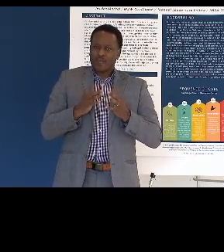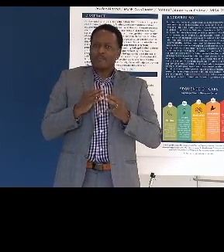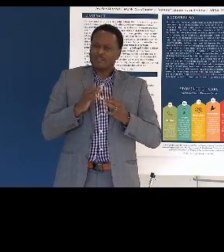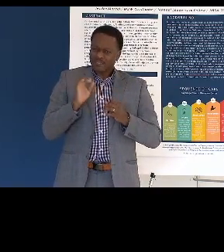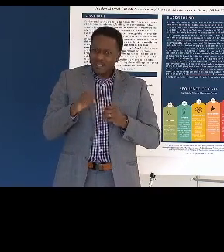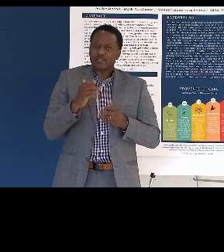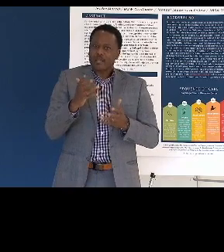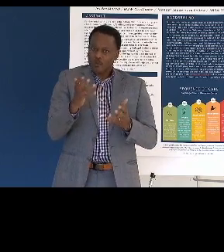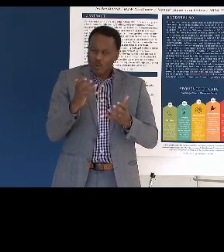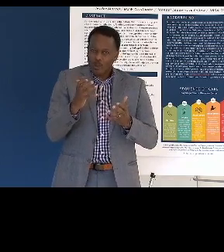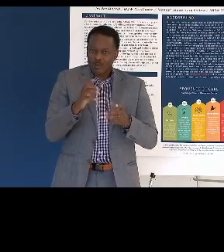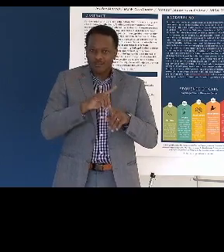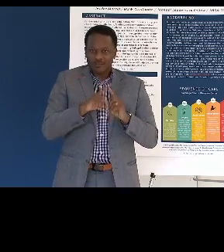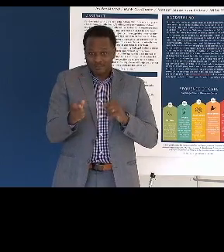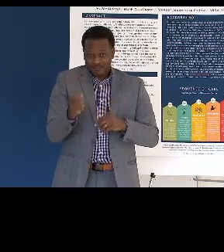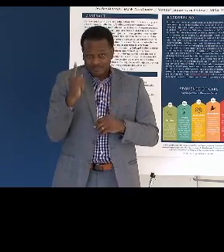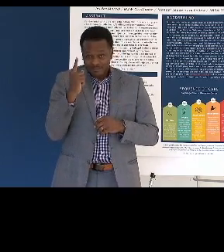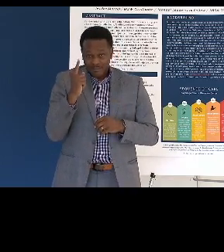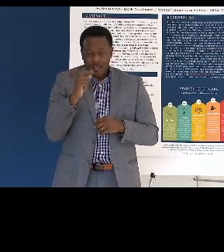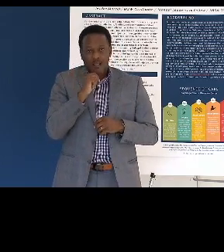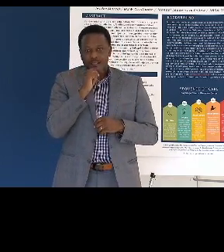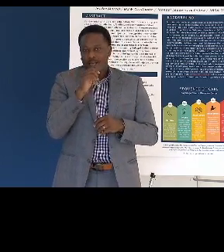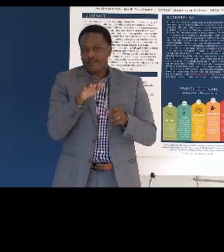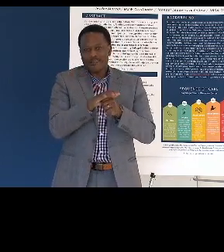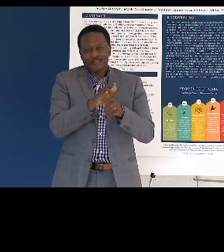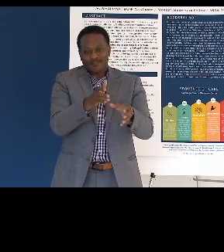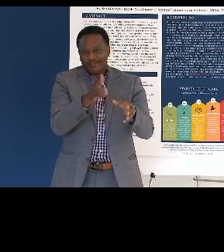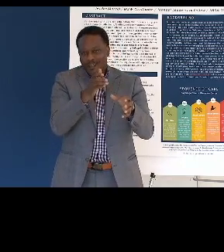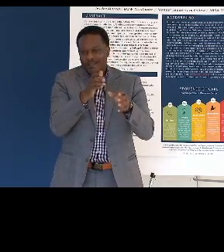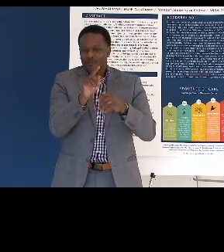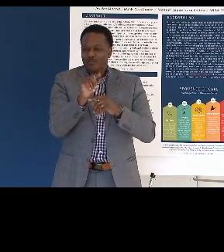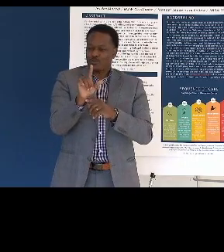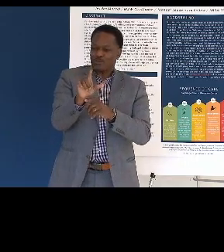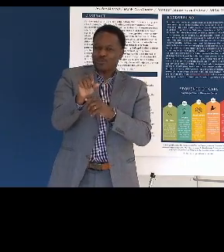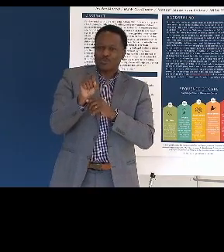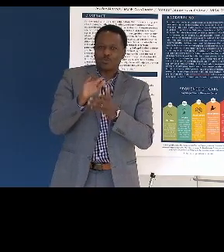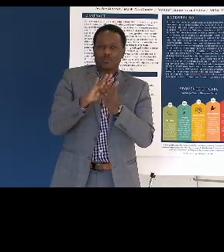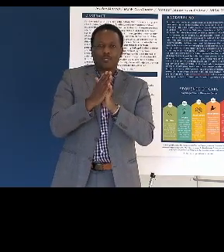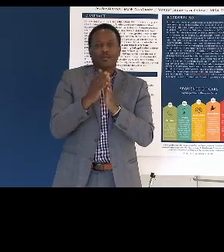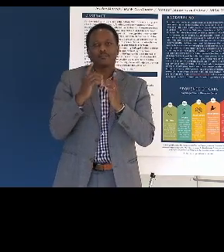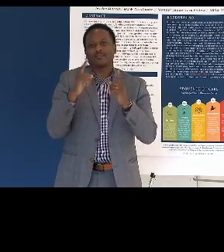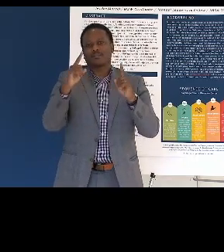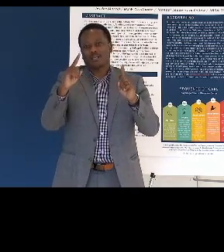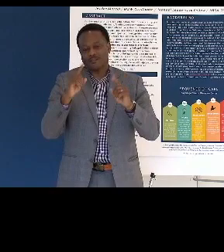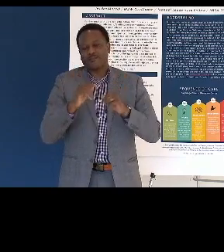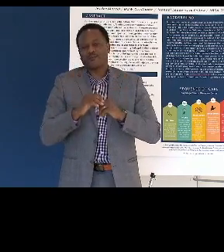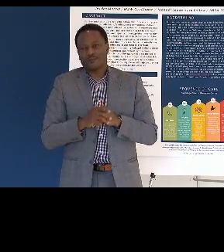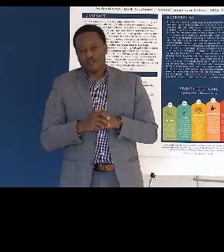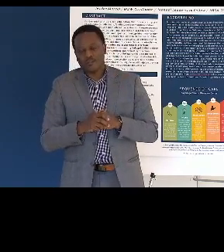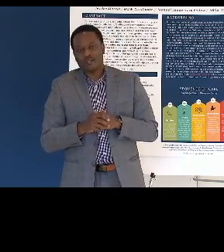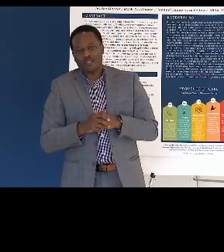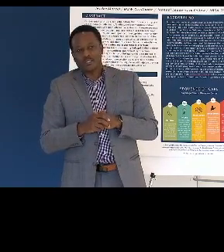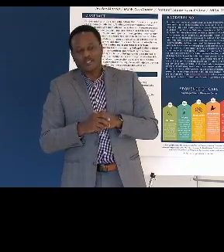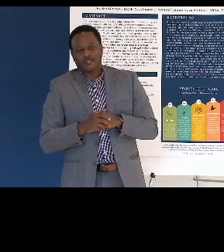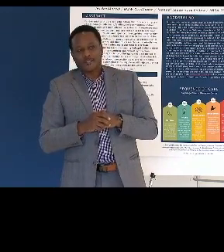kin, they lack the knowledge or the tools to be successful in